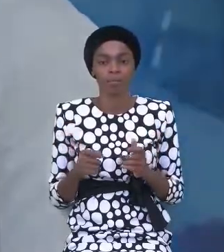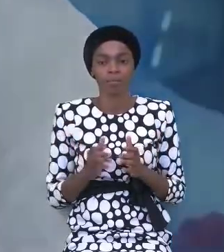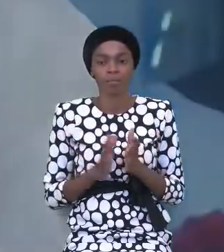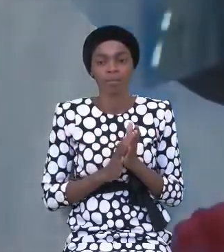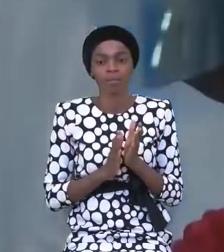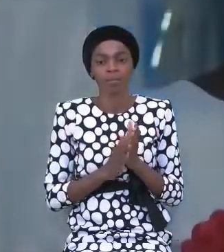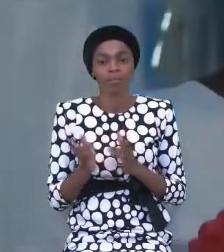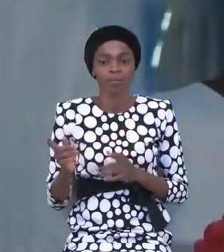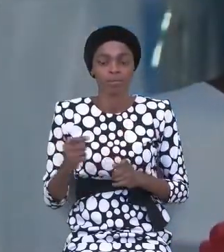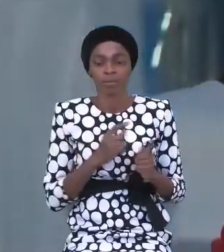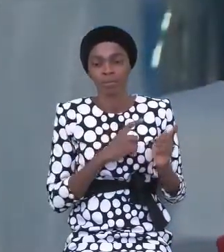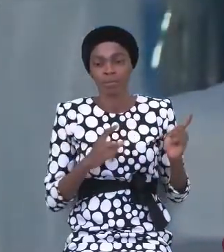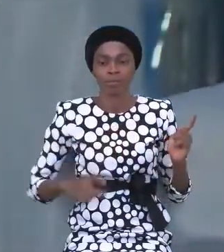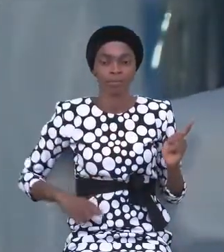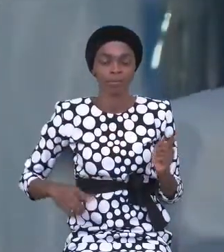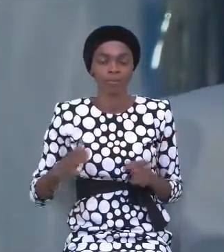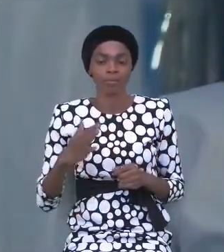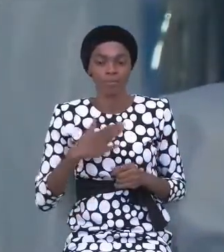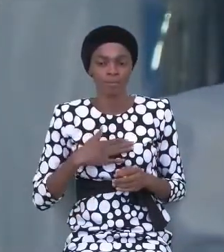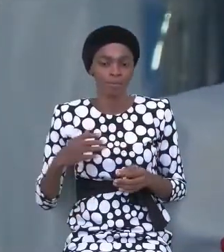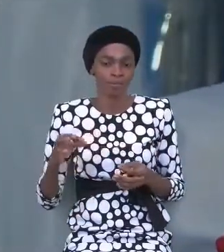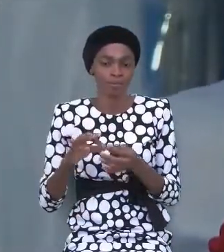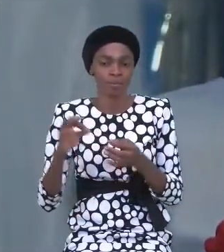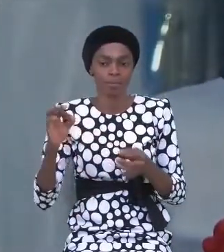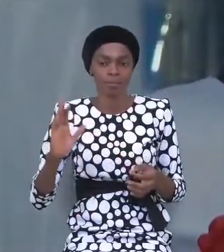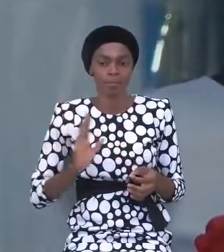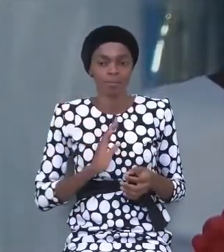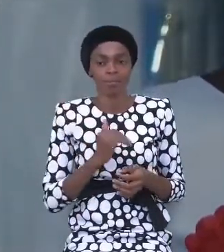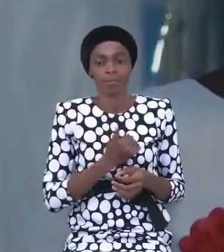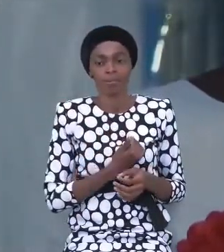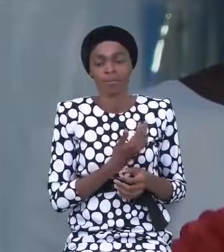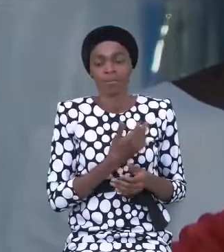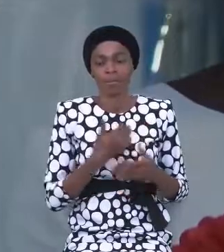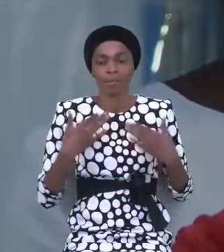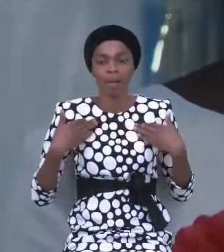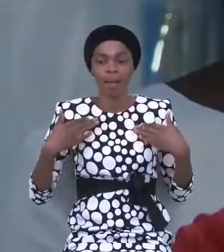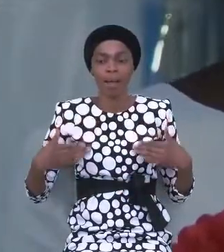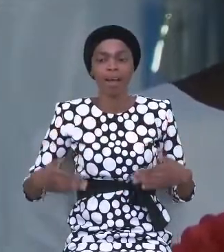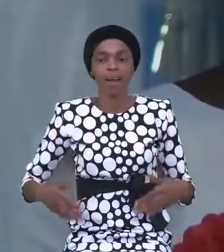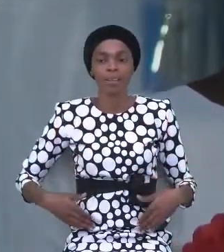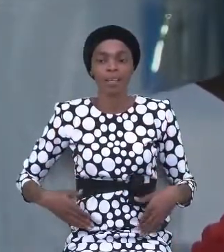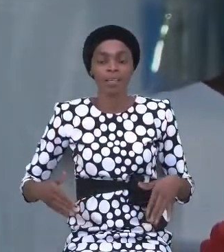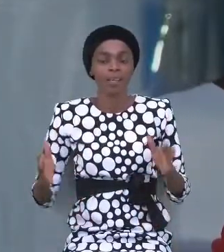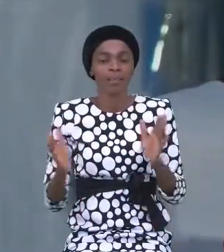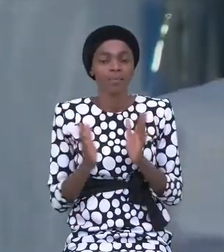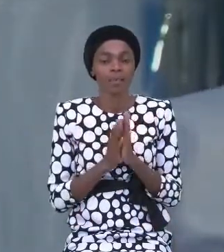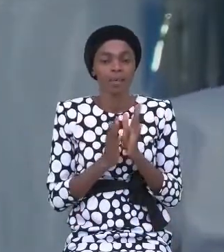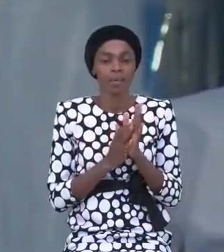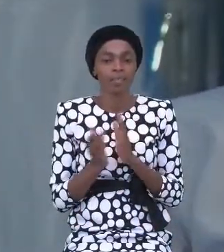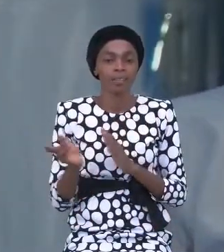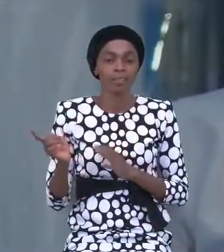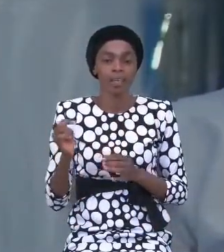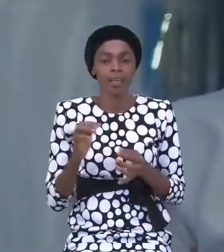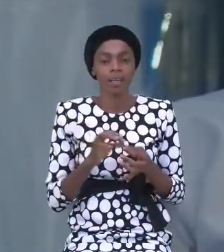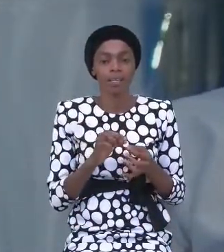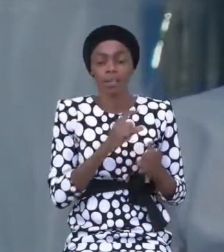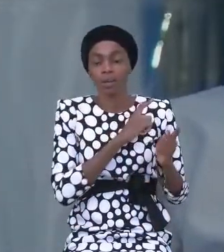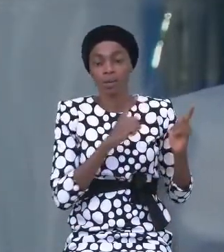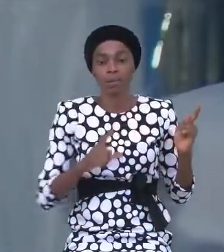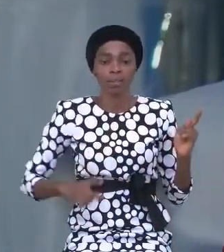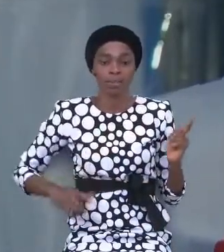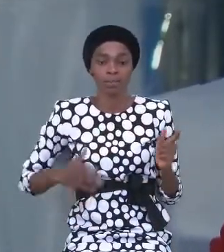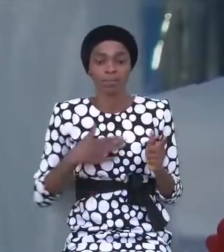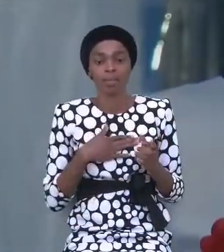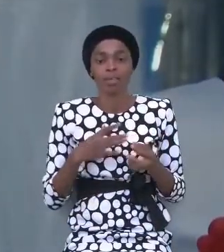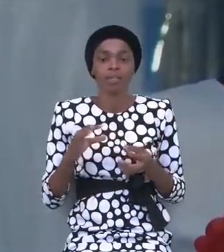hallelujah. Praise the Lord, my spirit, soul, and body. Praise the